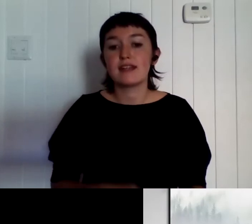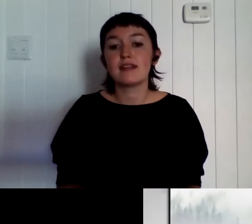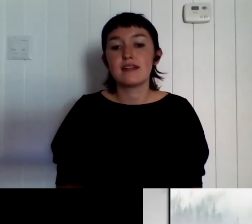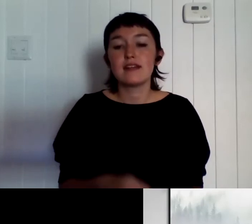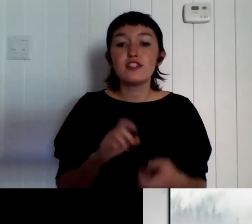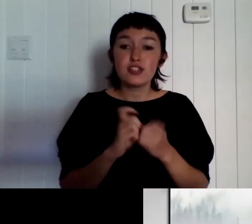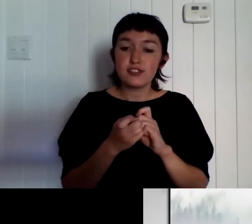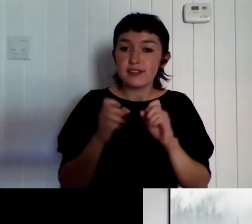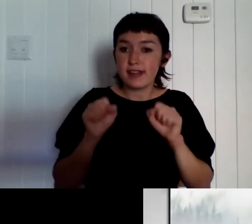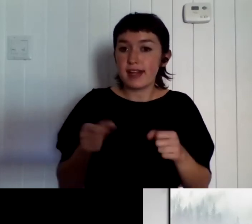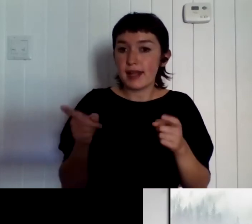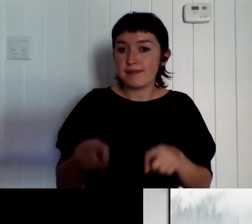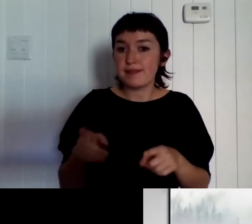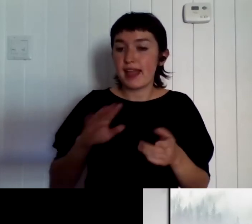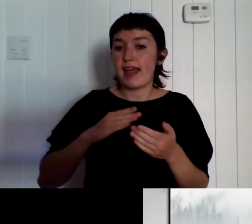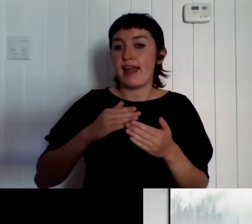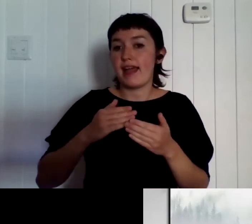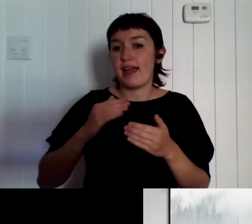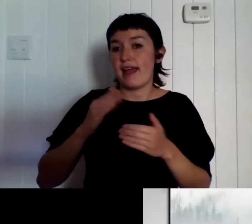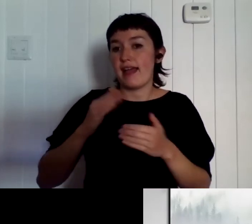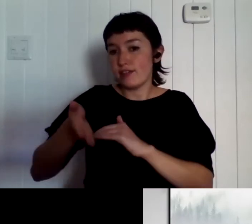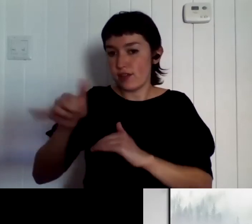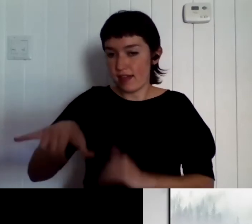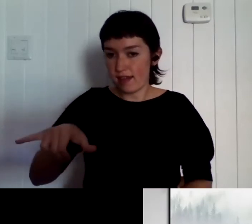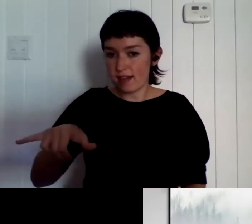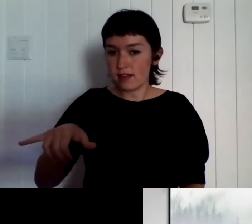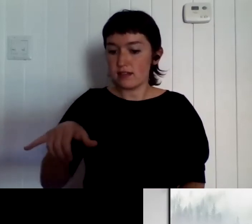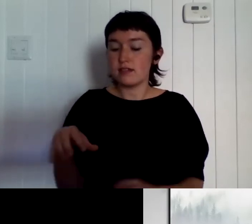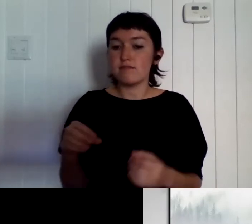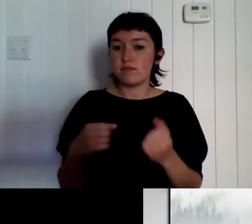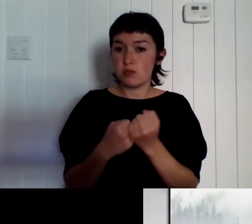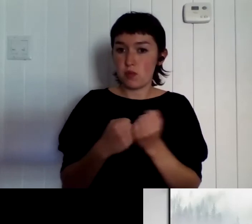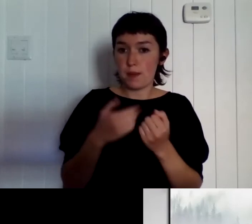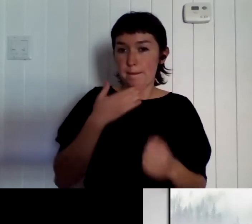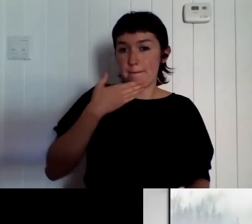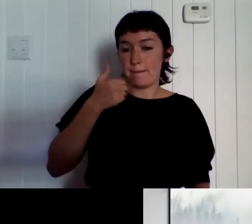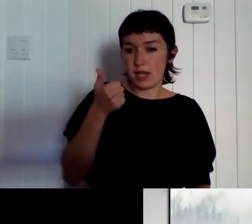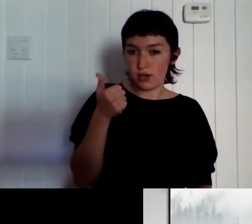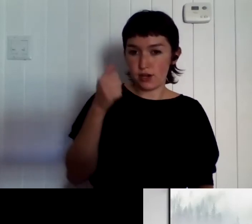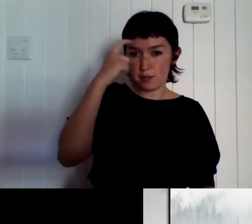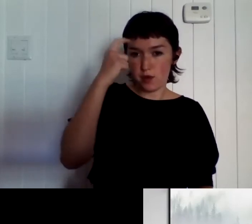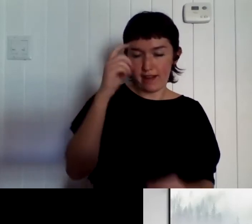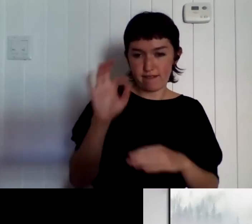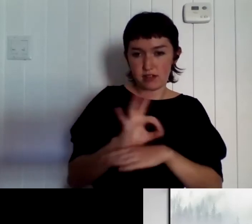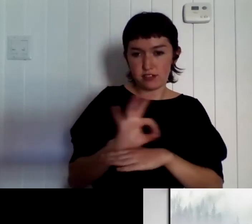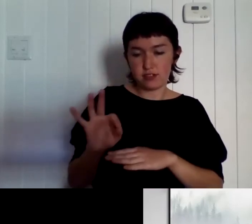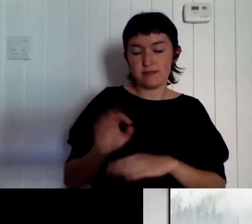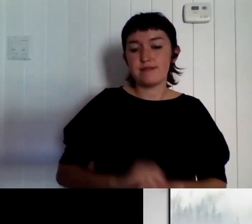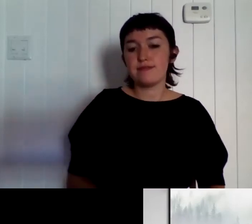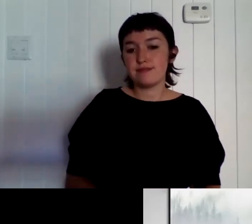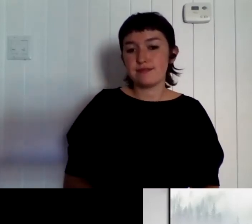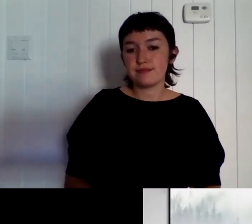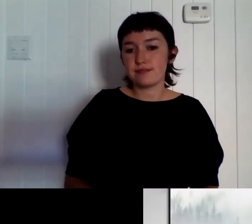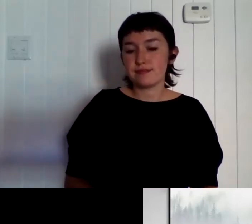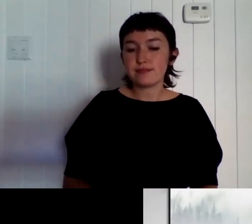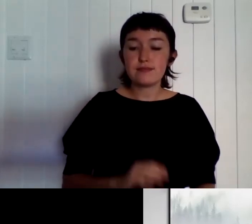that to support better brain function. So brains are capable of